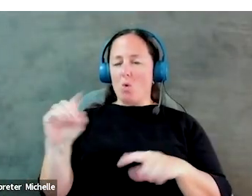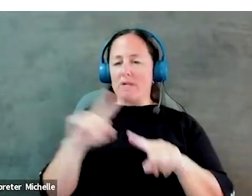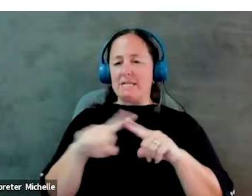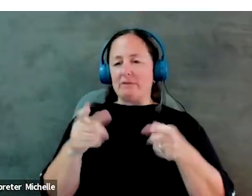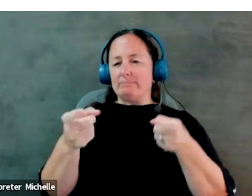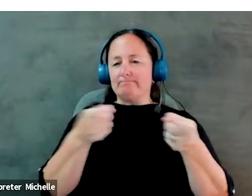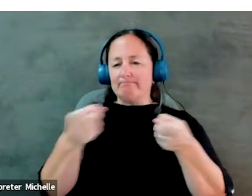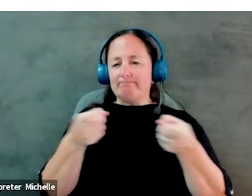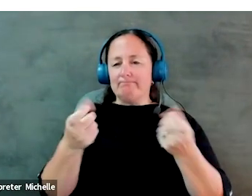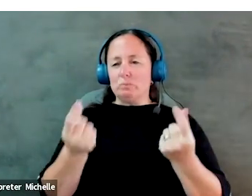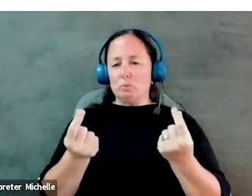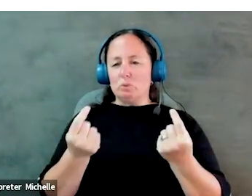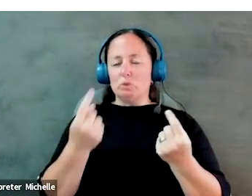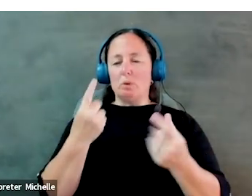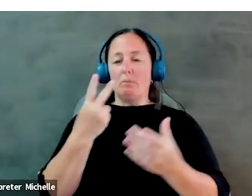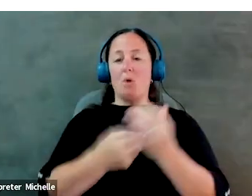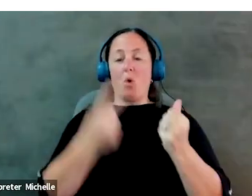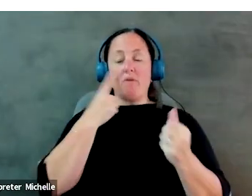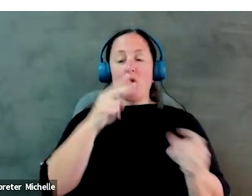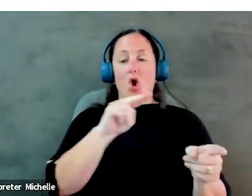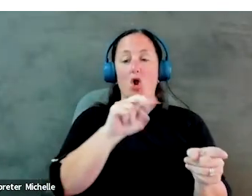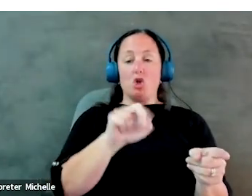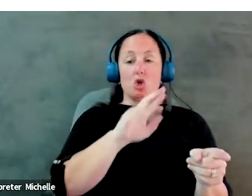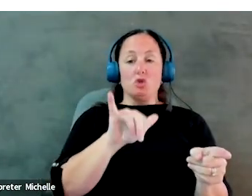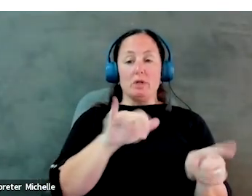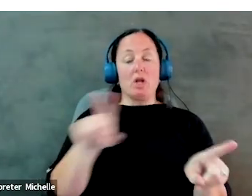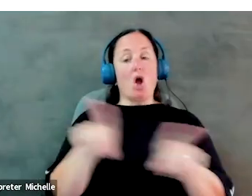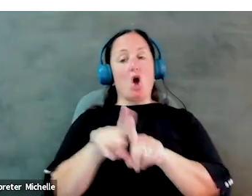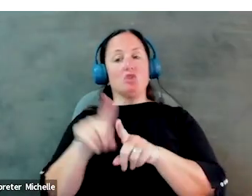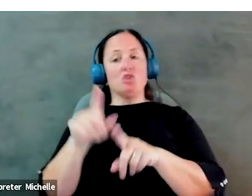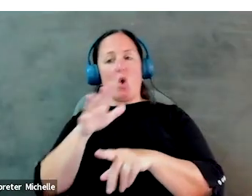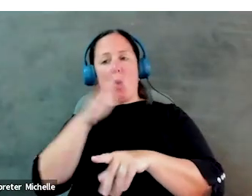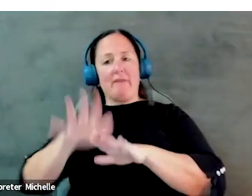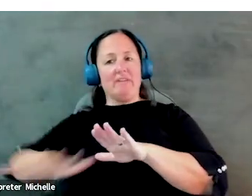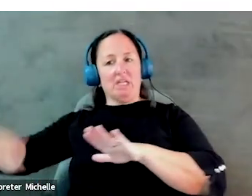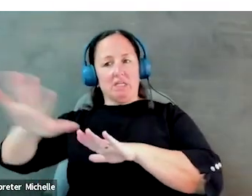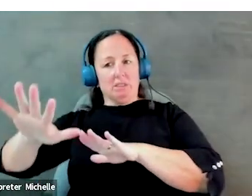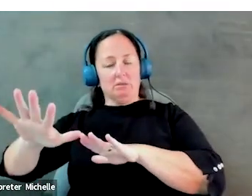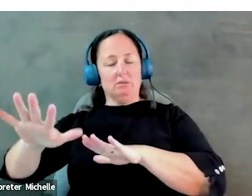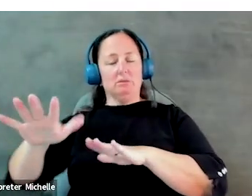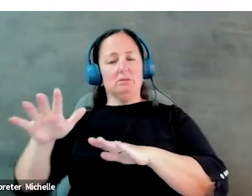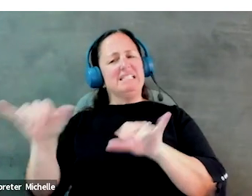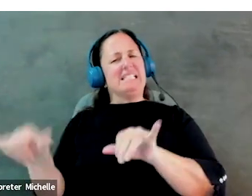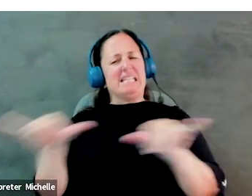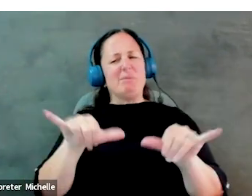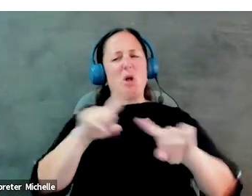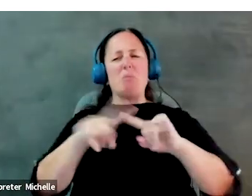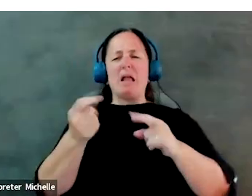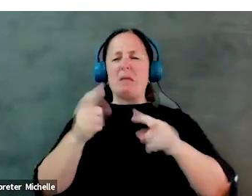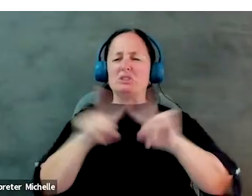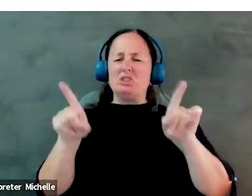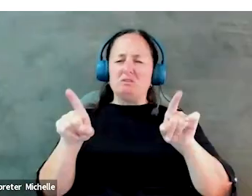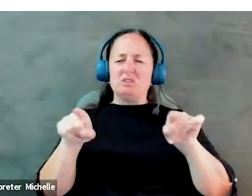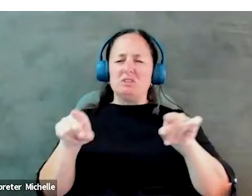measures, both for a nursery as well as in the field. Now, and they're very similar. What's going to vary a little bit